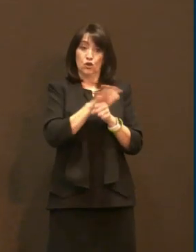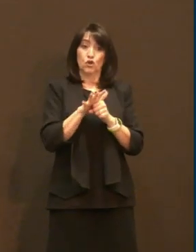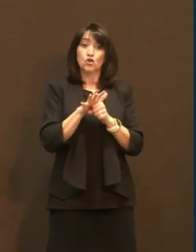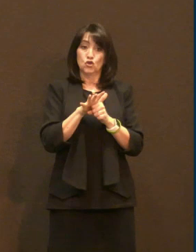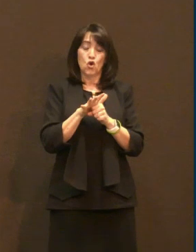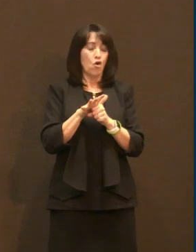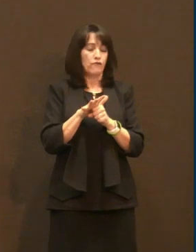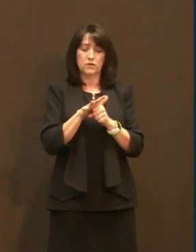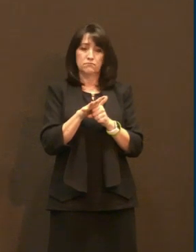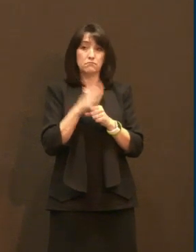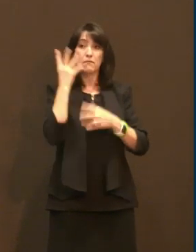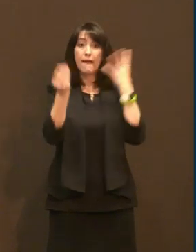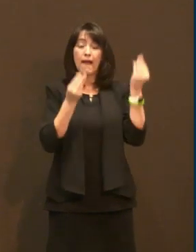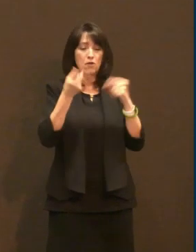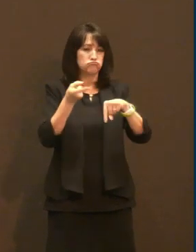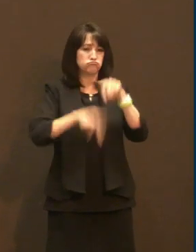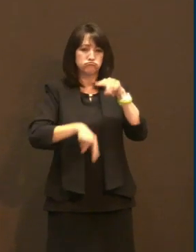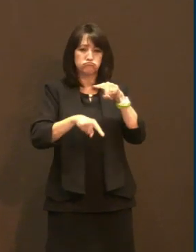and the spread.